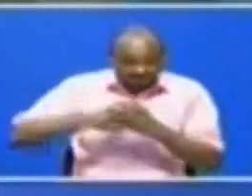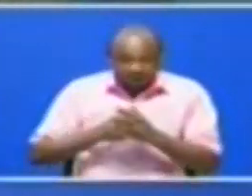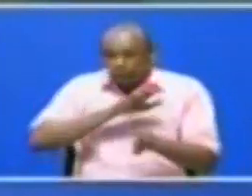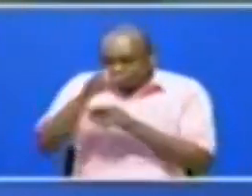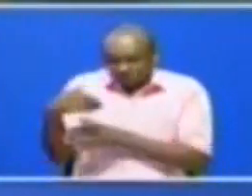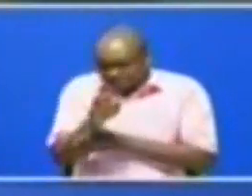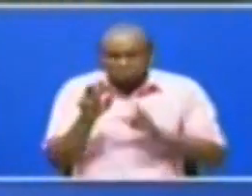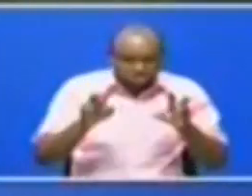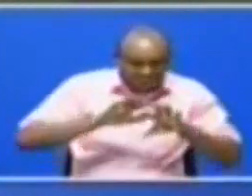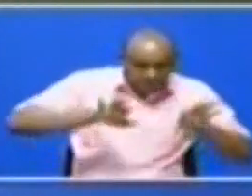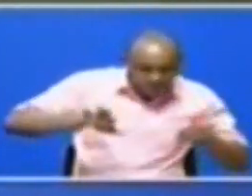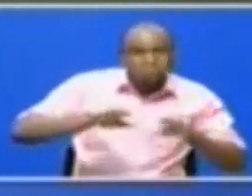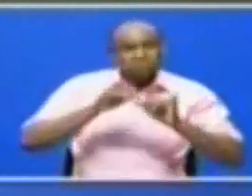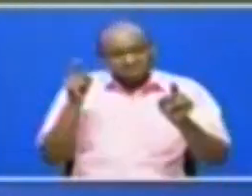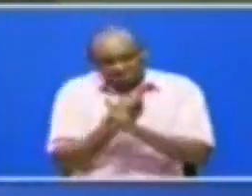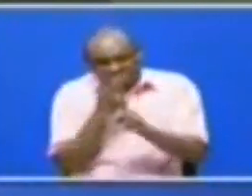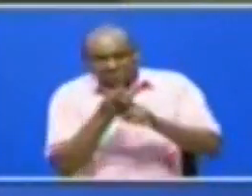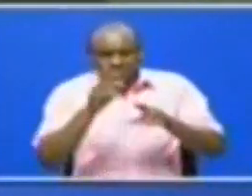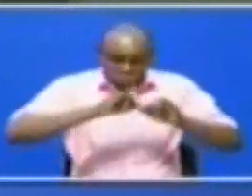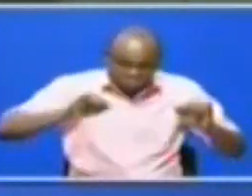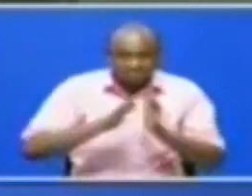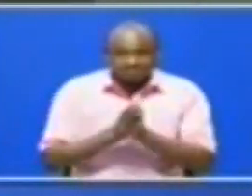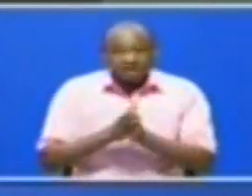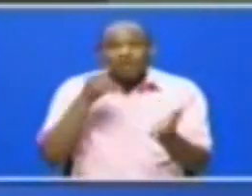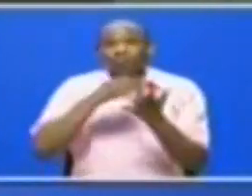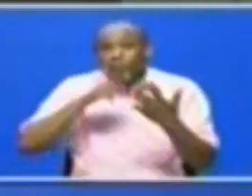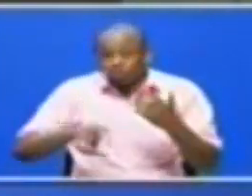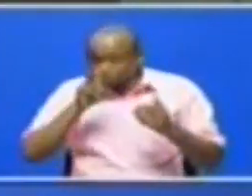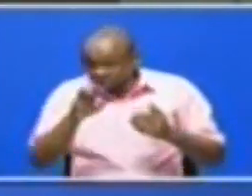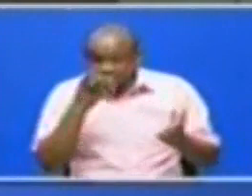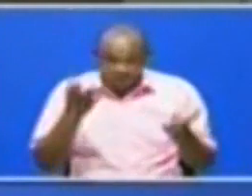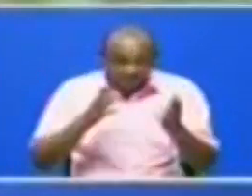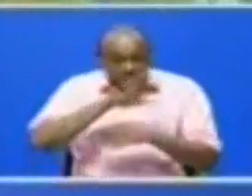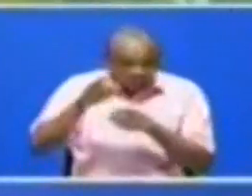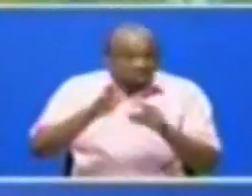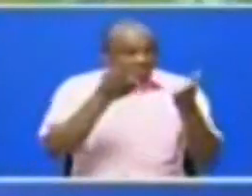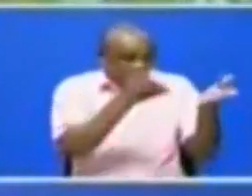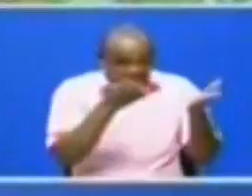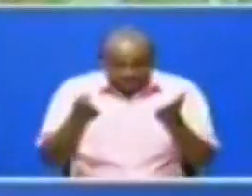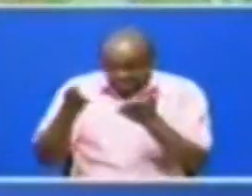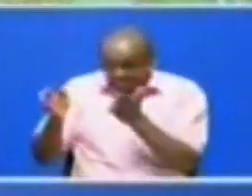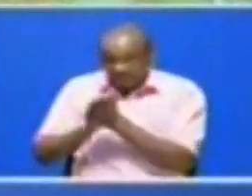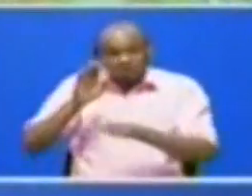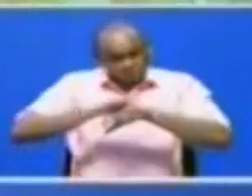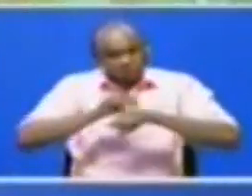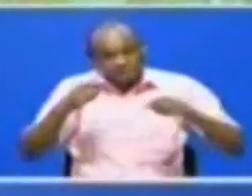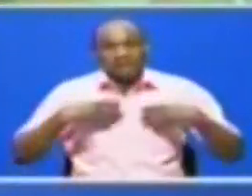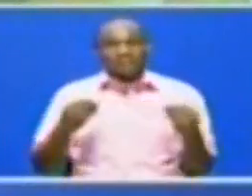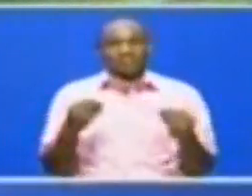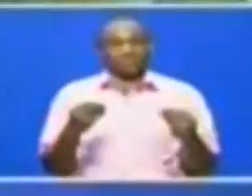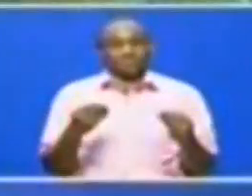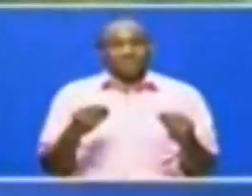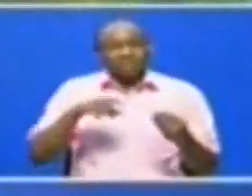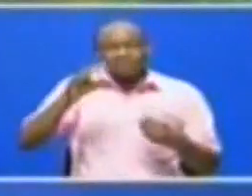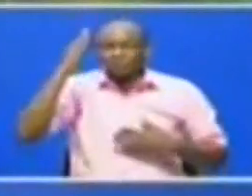all the snakes among other reptiles in the park. This involves checking on whether all snakes are present and in a good state.